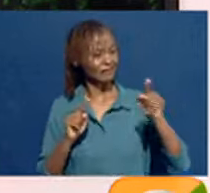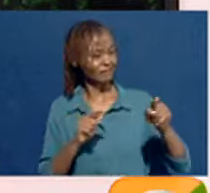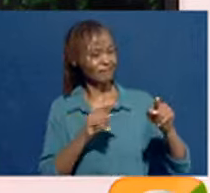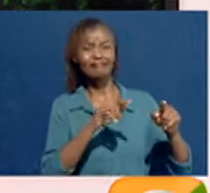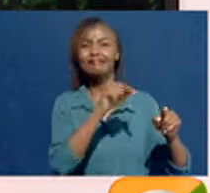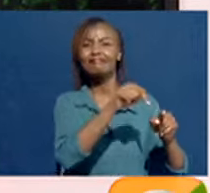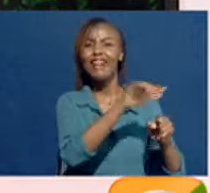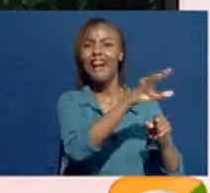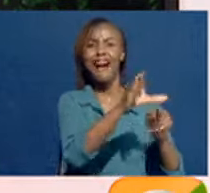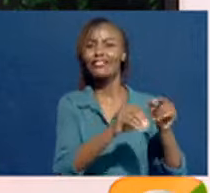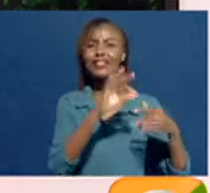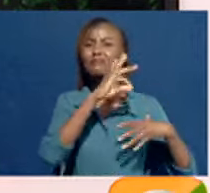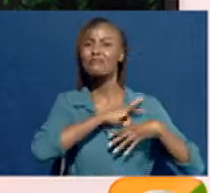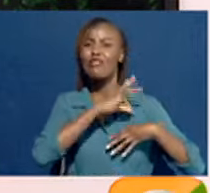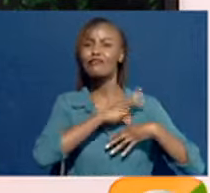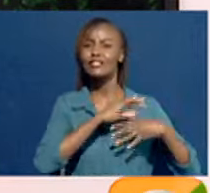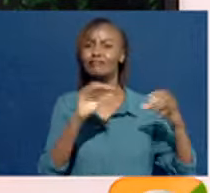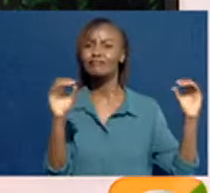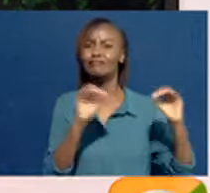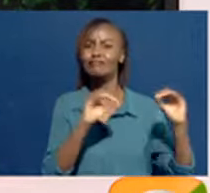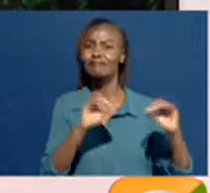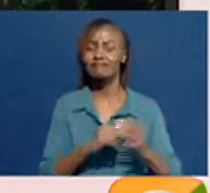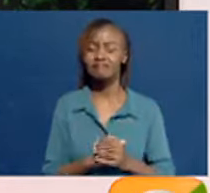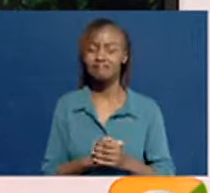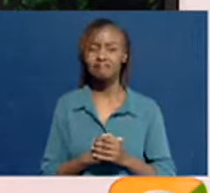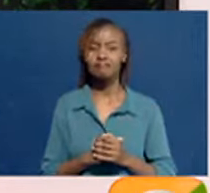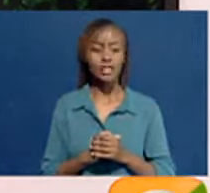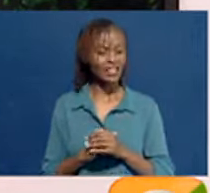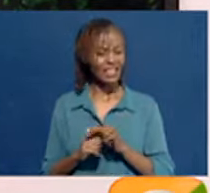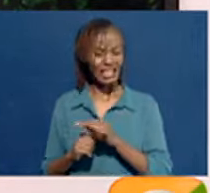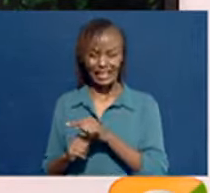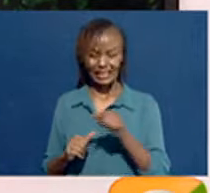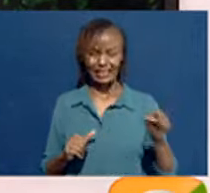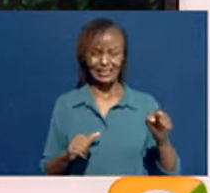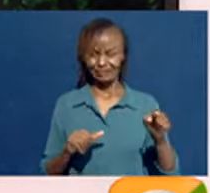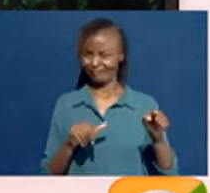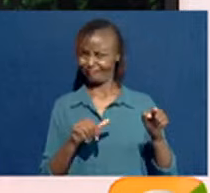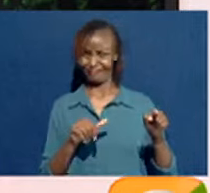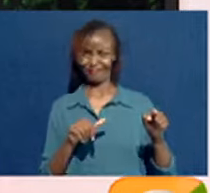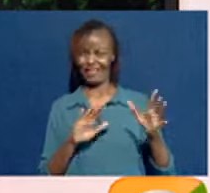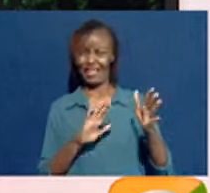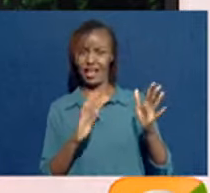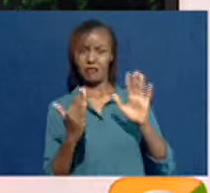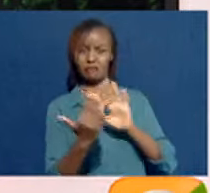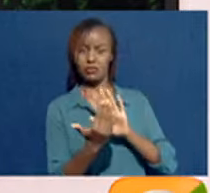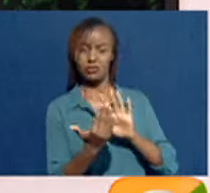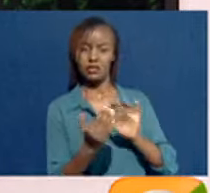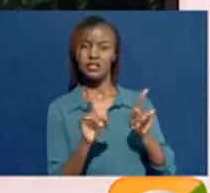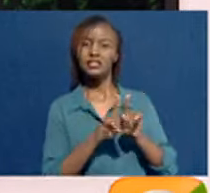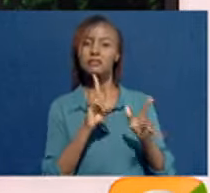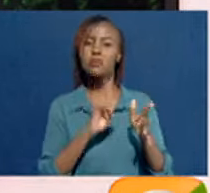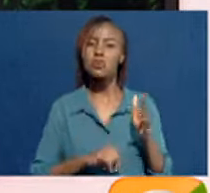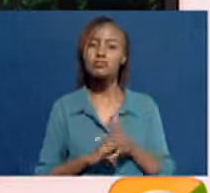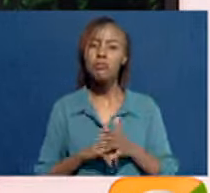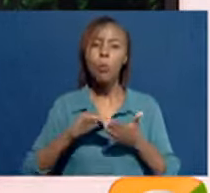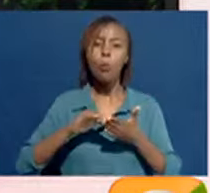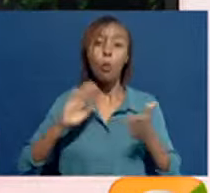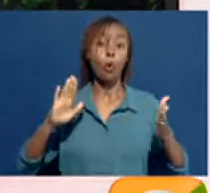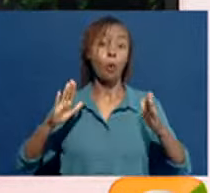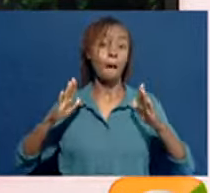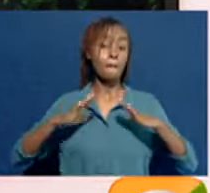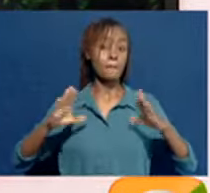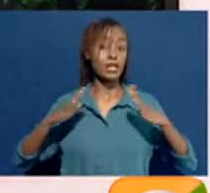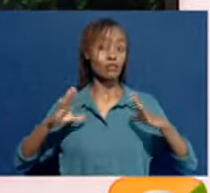share. Bottom line of this carbon credit approach is this. It is a recognition that most human beings